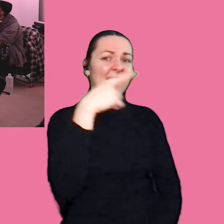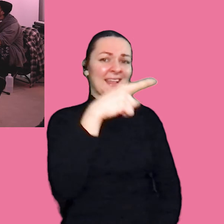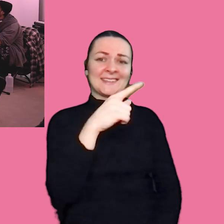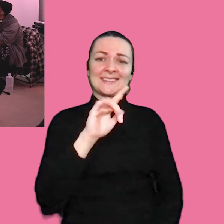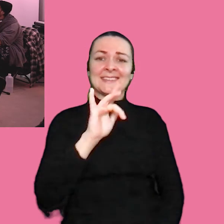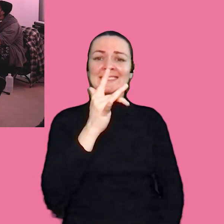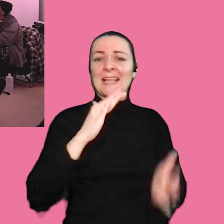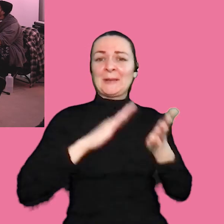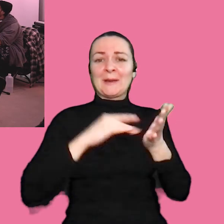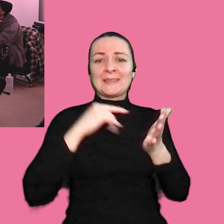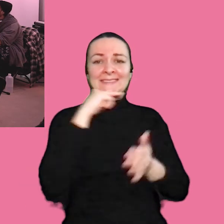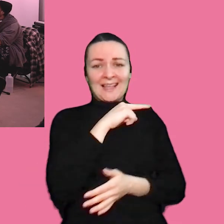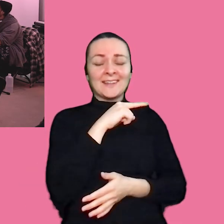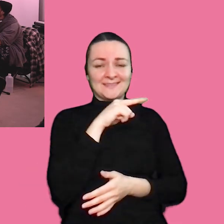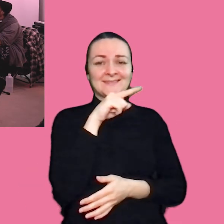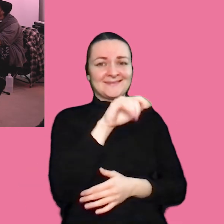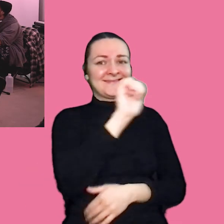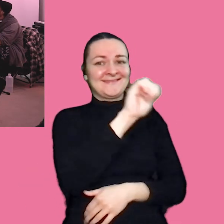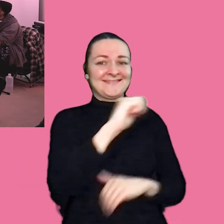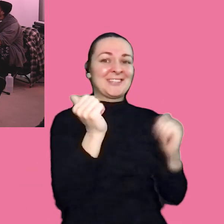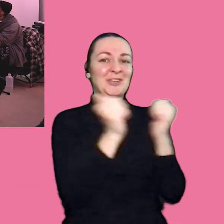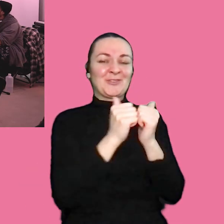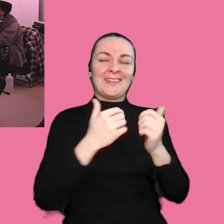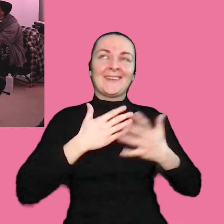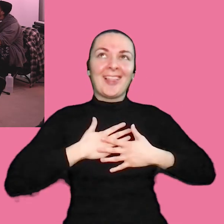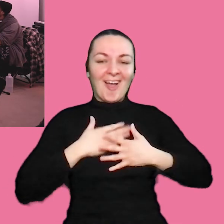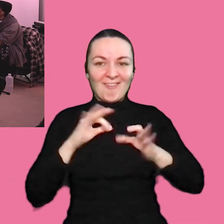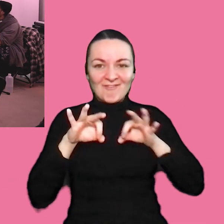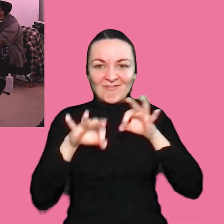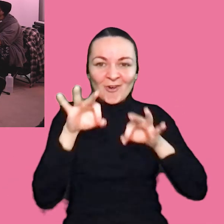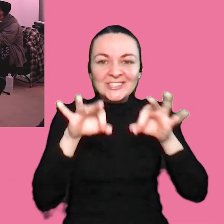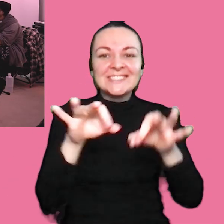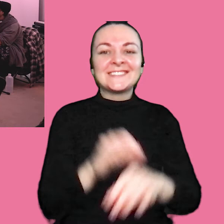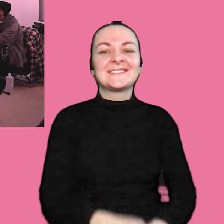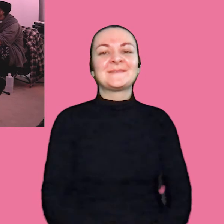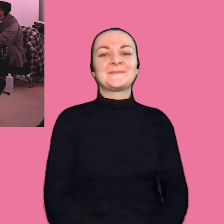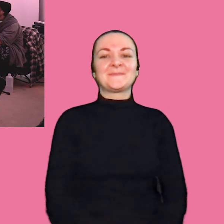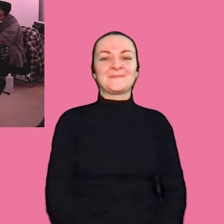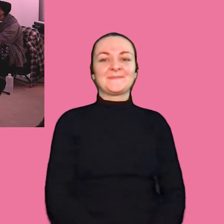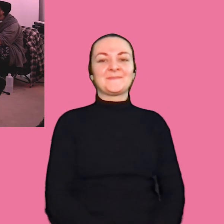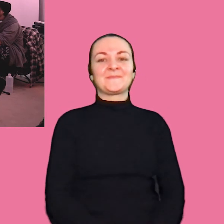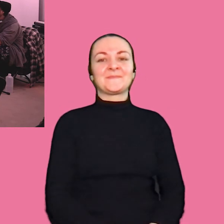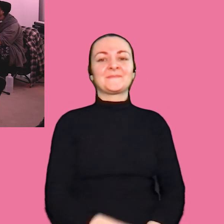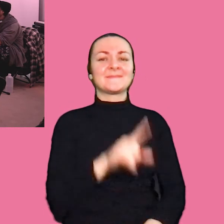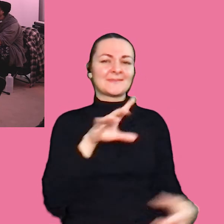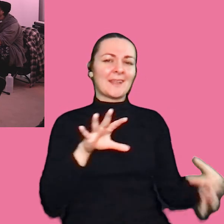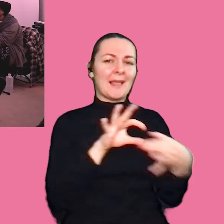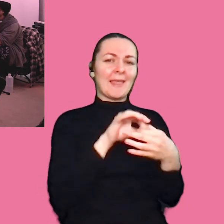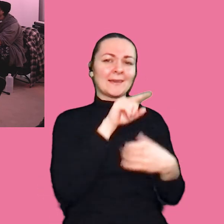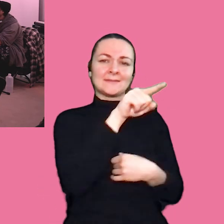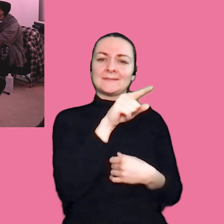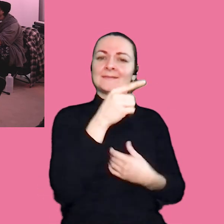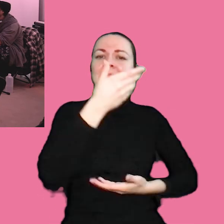also attest to that. He's a keen forager. I think linking into what you're saying about